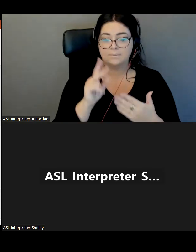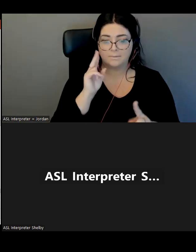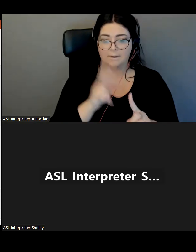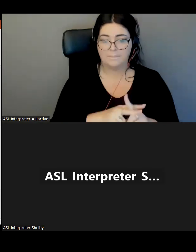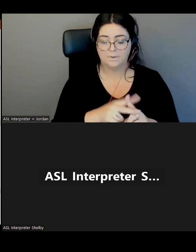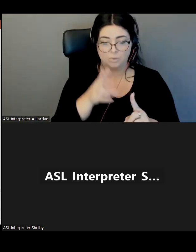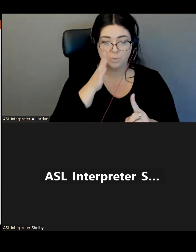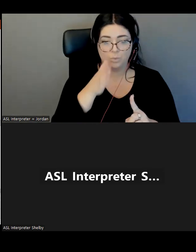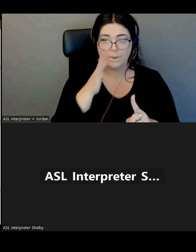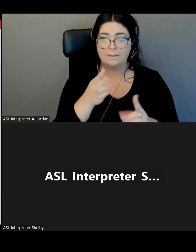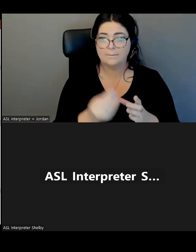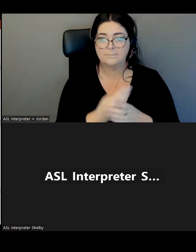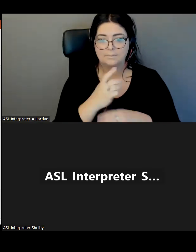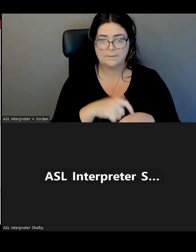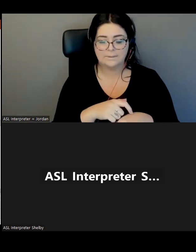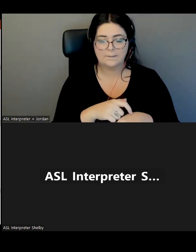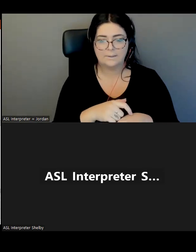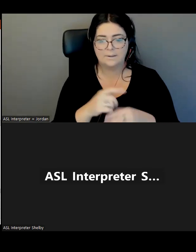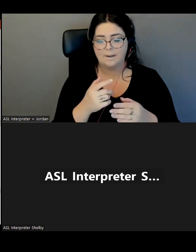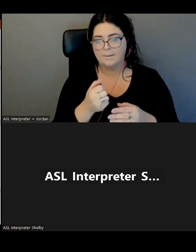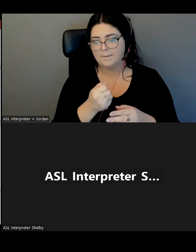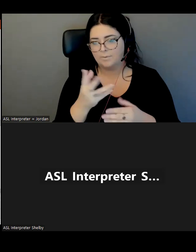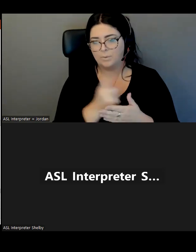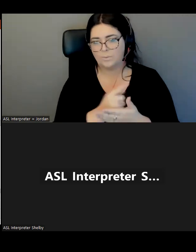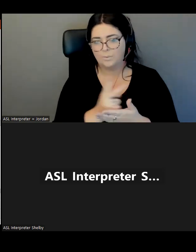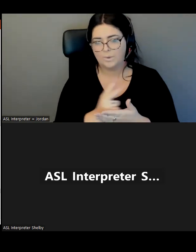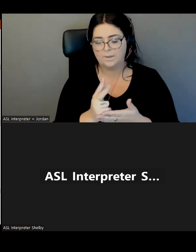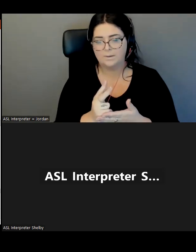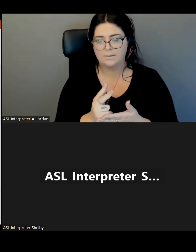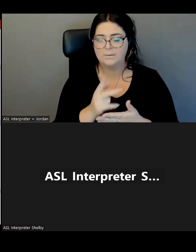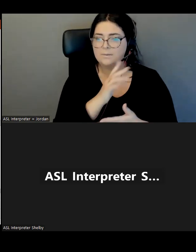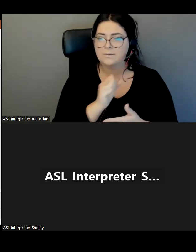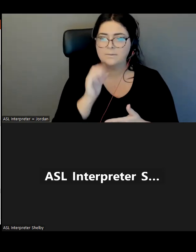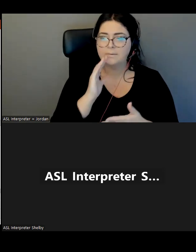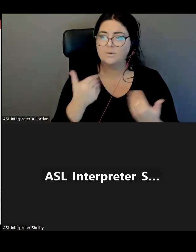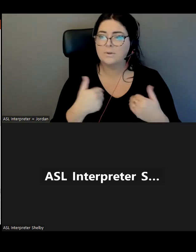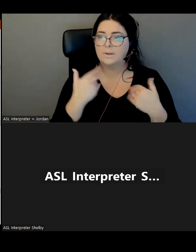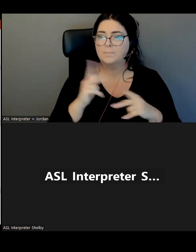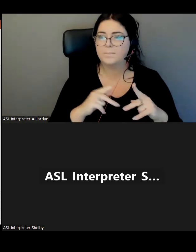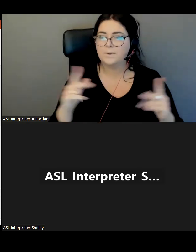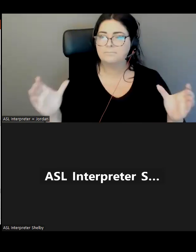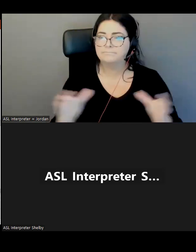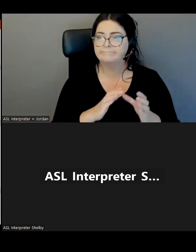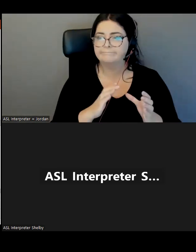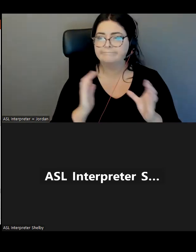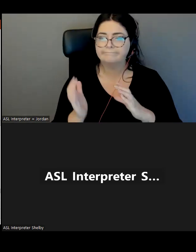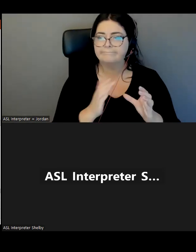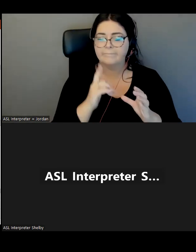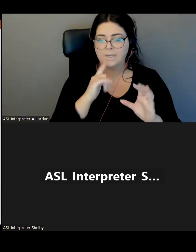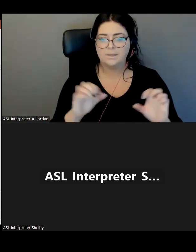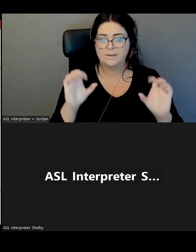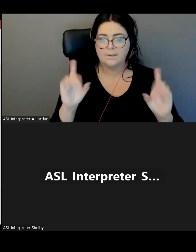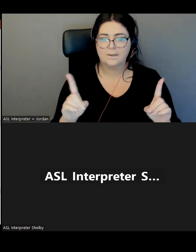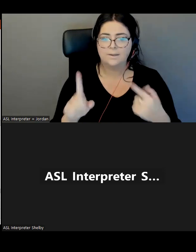spring, and continue for a number of weeks, is to bring seniors and young people together for education on topics